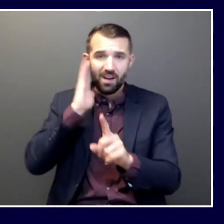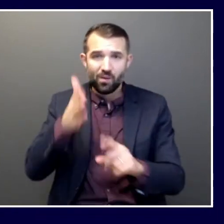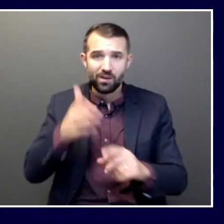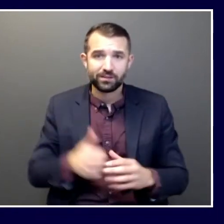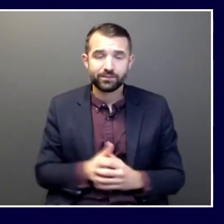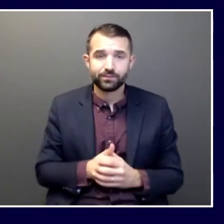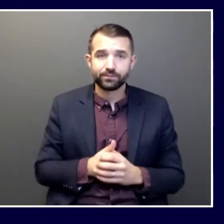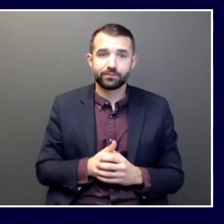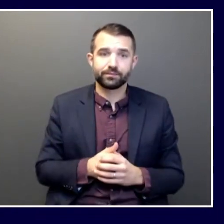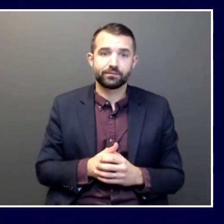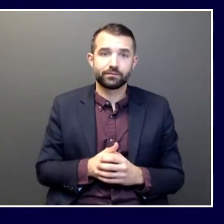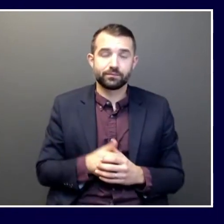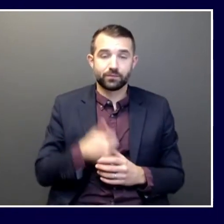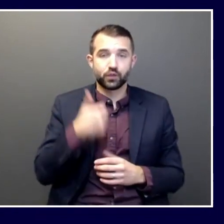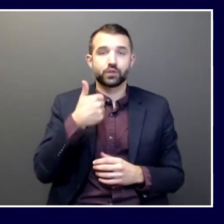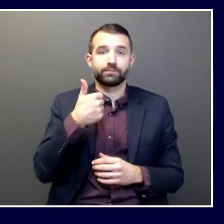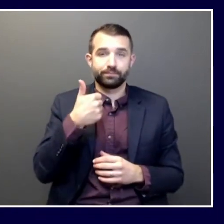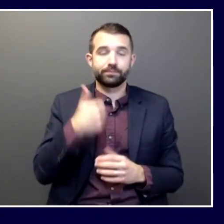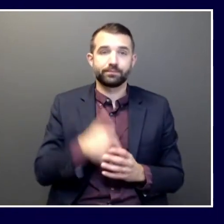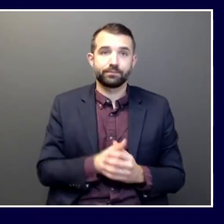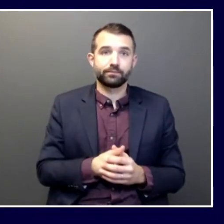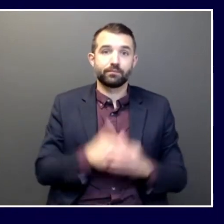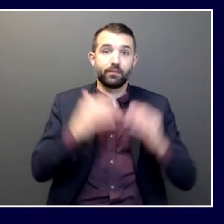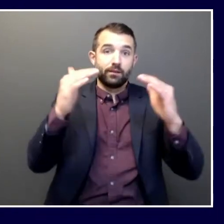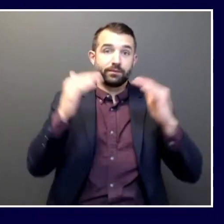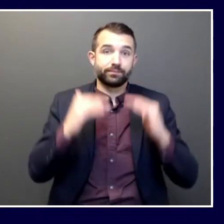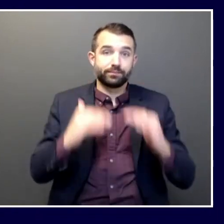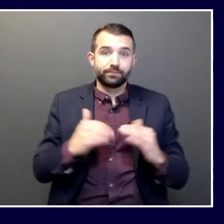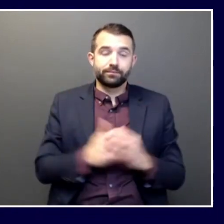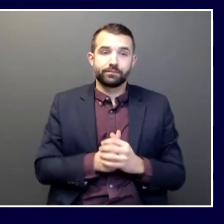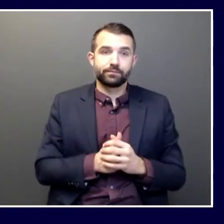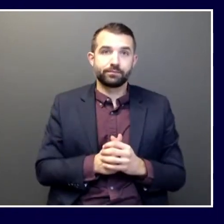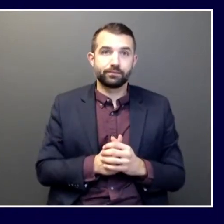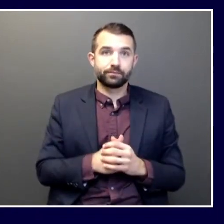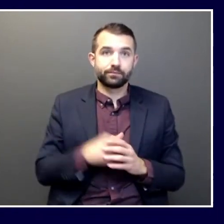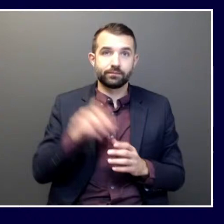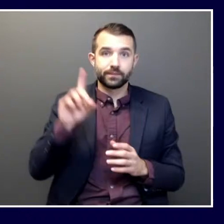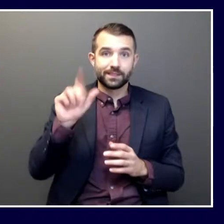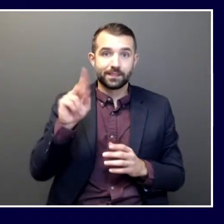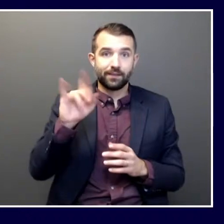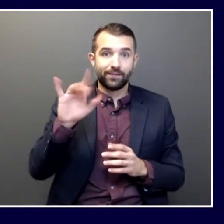Thank you. Thanks, Corey. Let me go to David from the BDN.